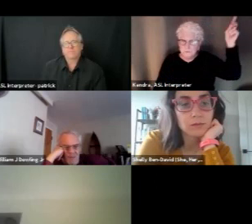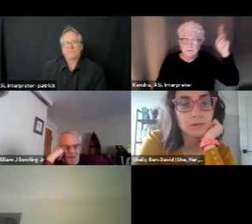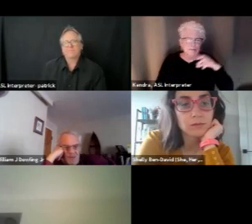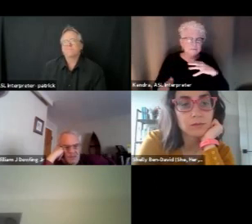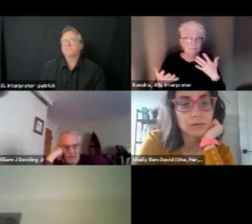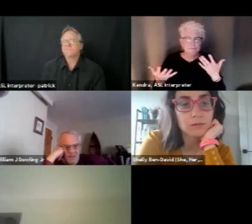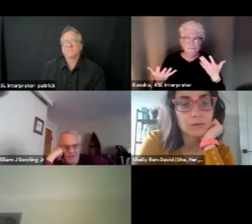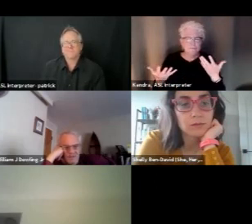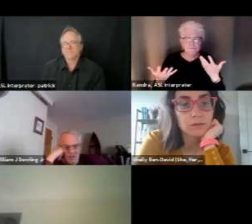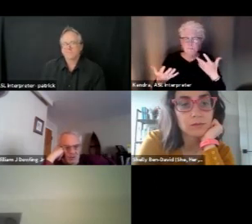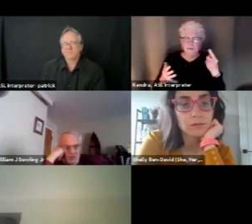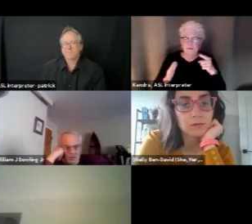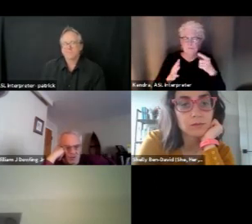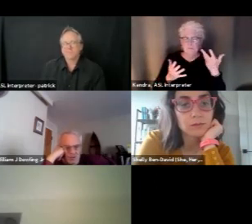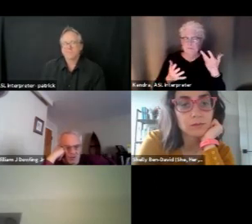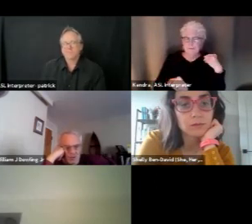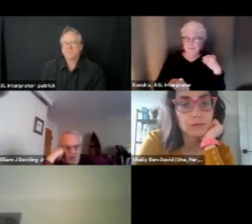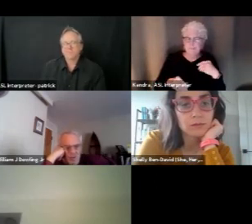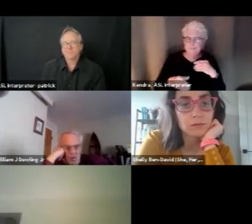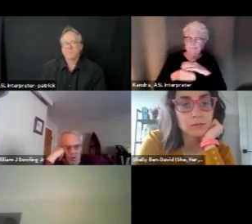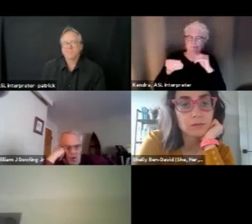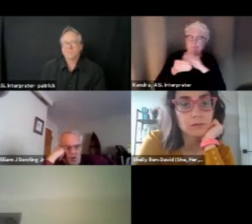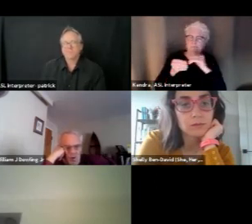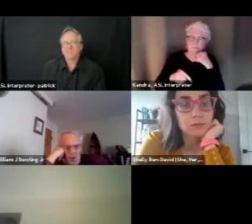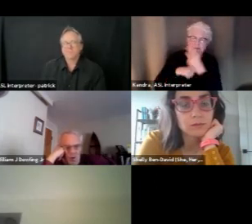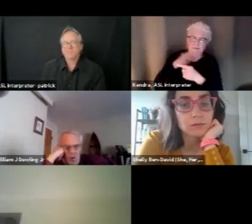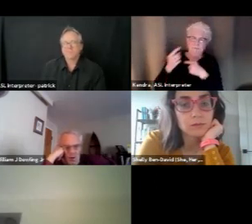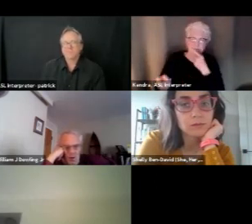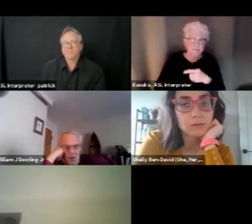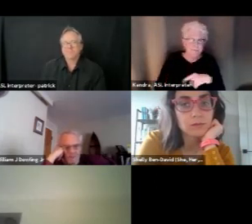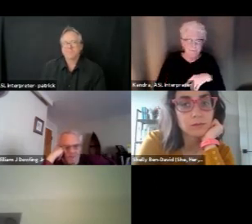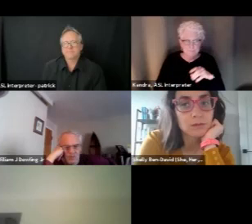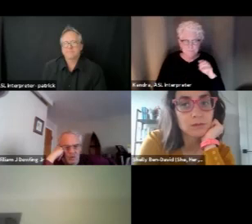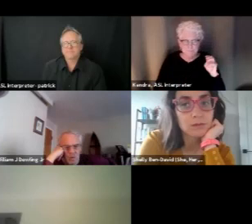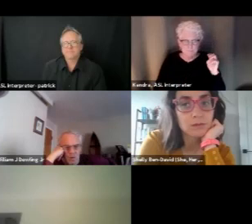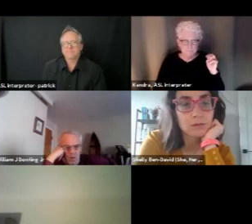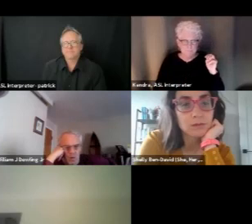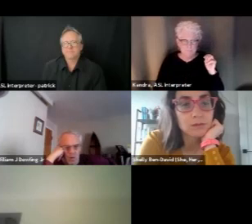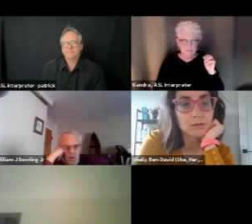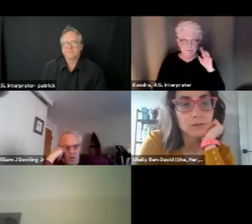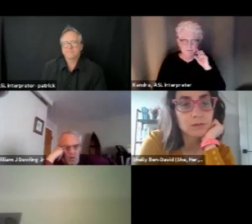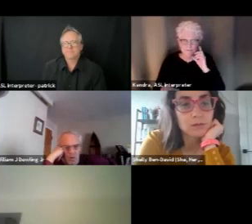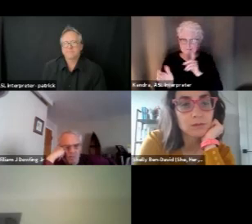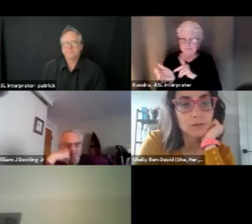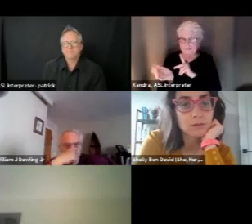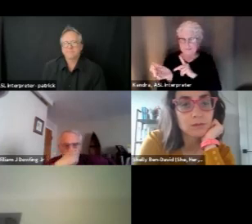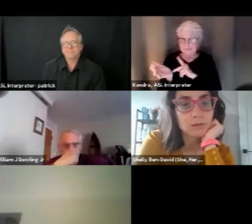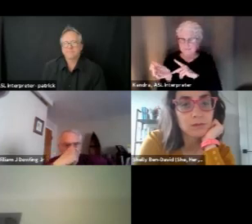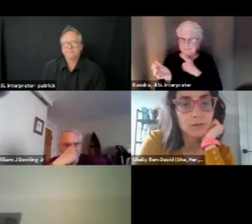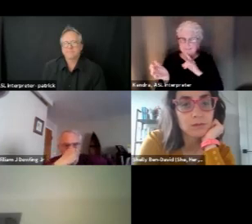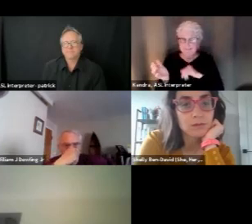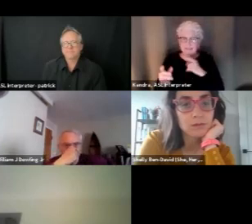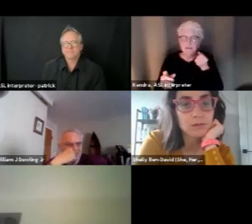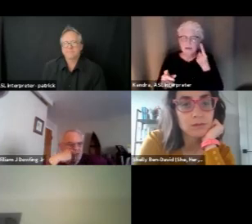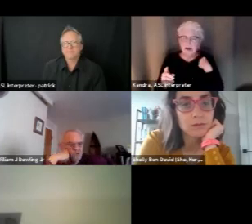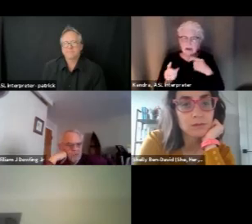stuff, whatever kind of stuff bad psychiatrists or clinicians would say. And this is like based on conversations that I've had